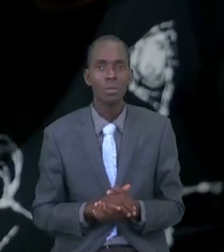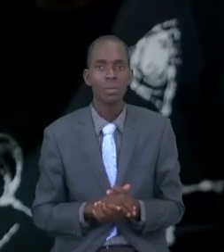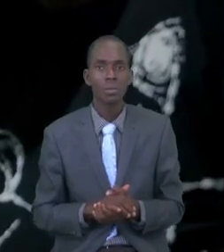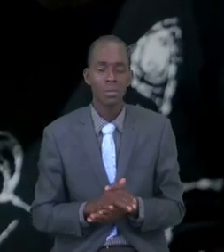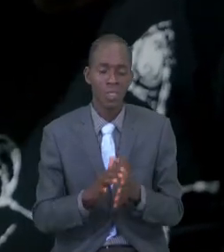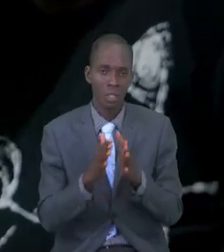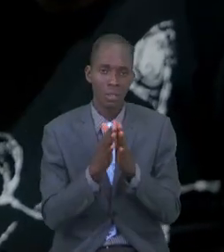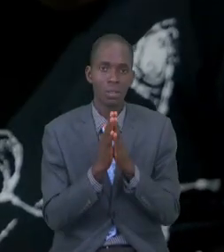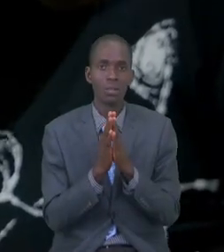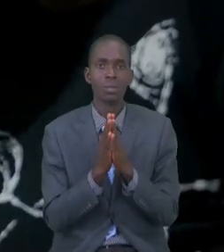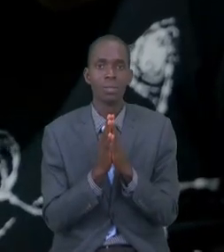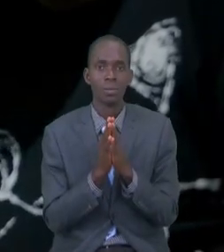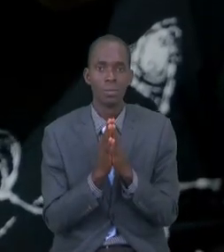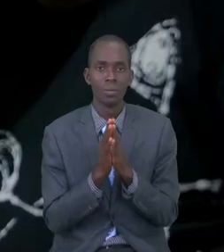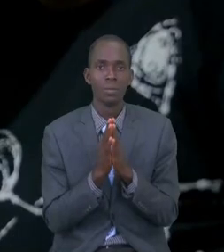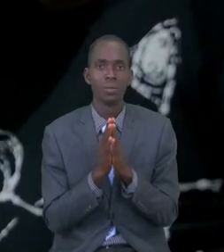Ask.